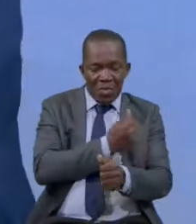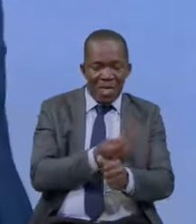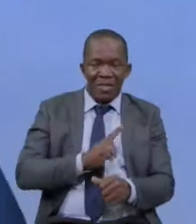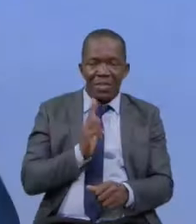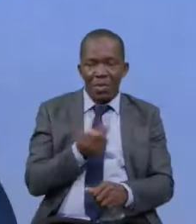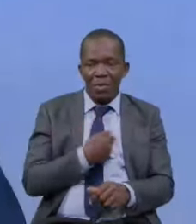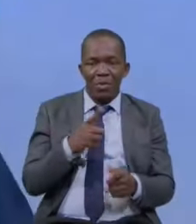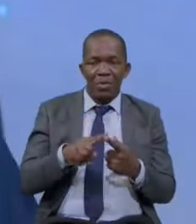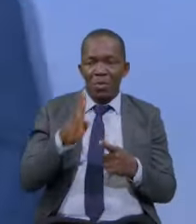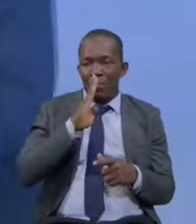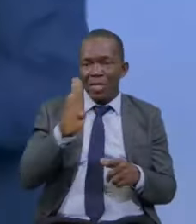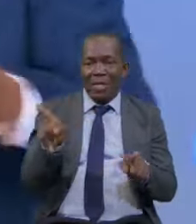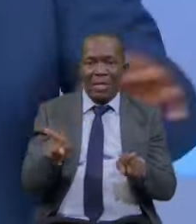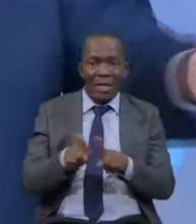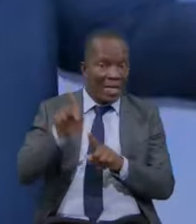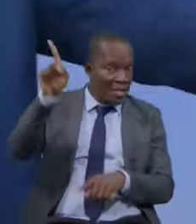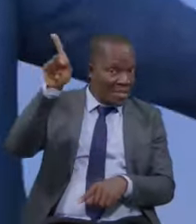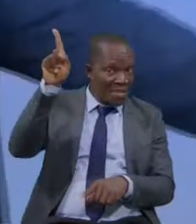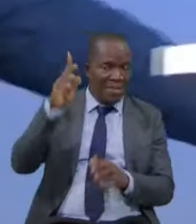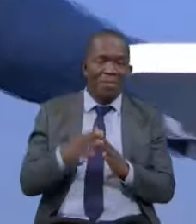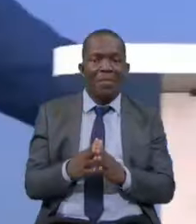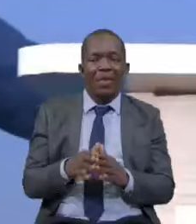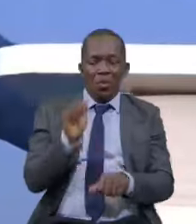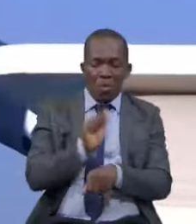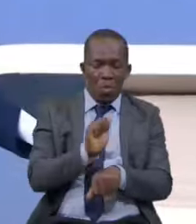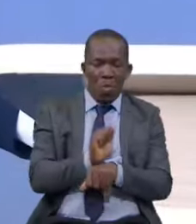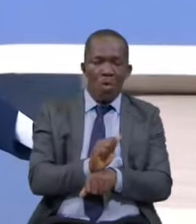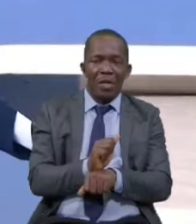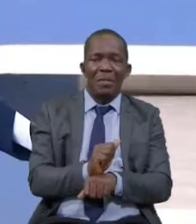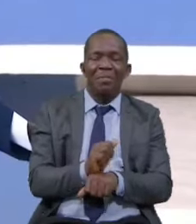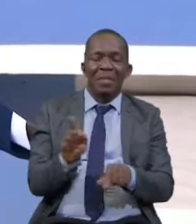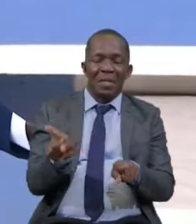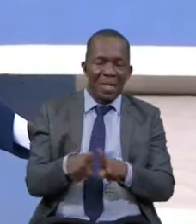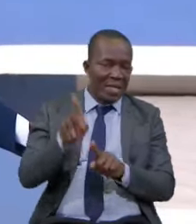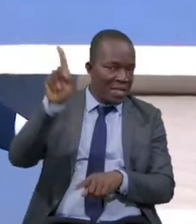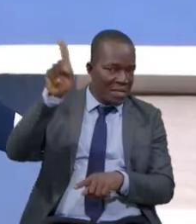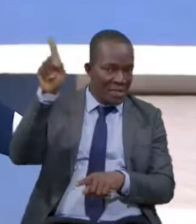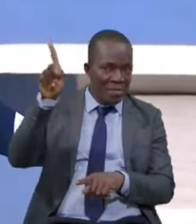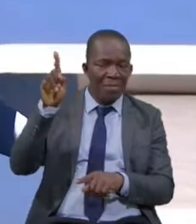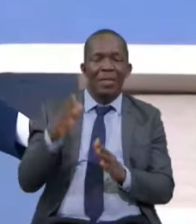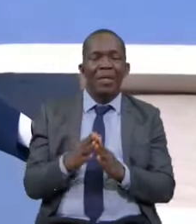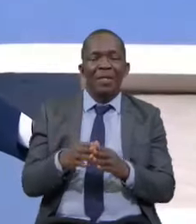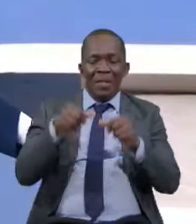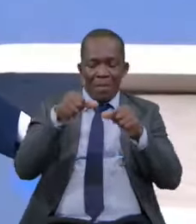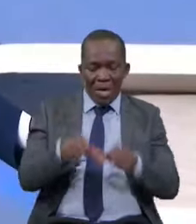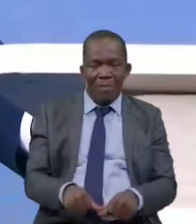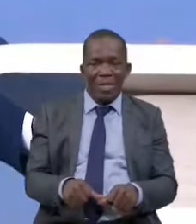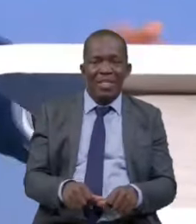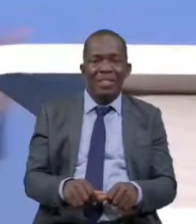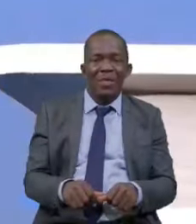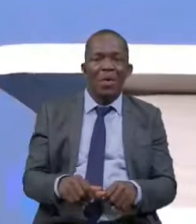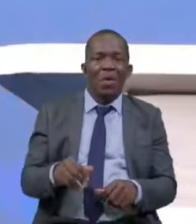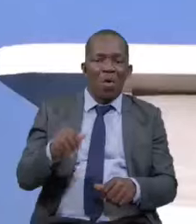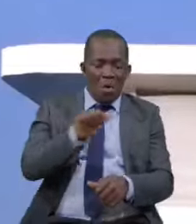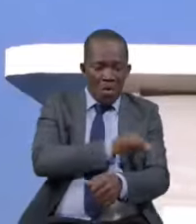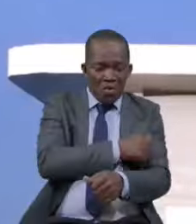to walk like him. The permanent authorization of the acknowledged